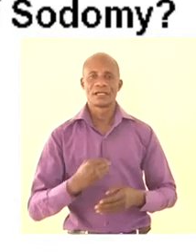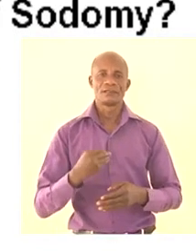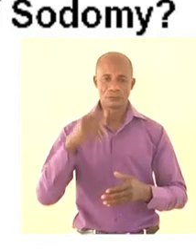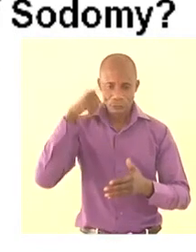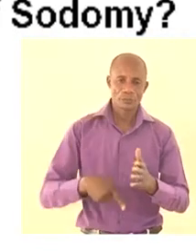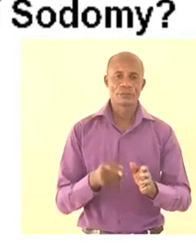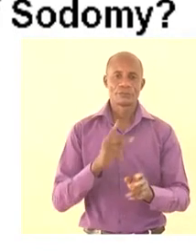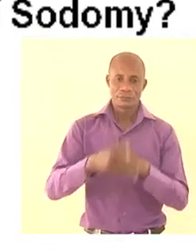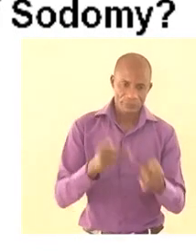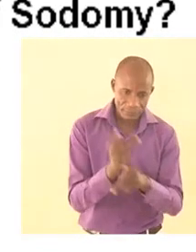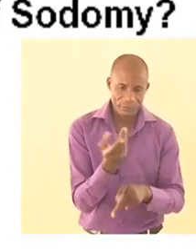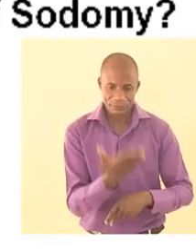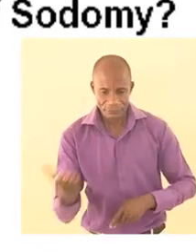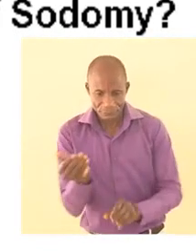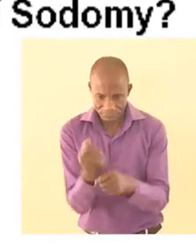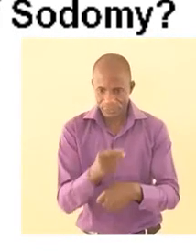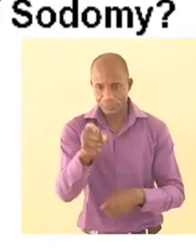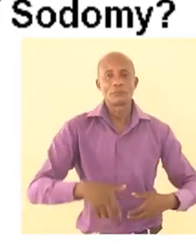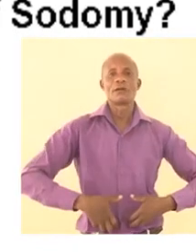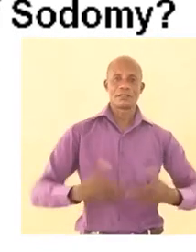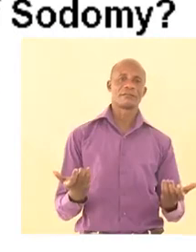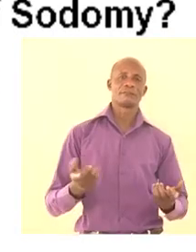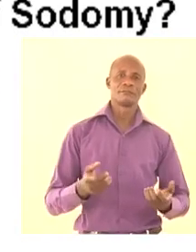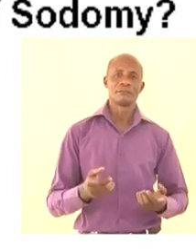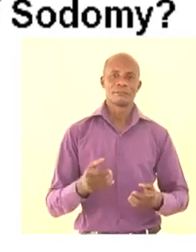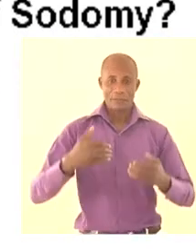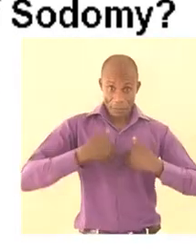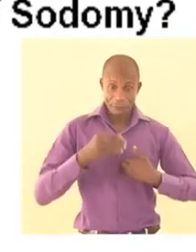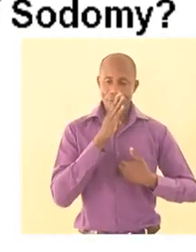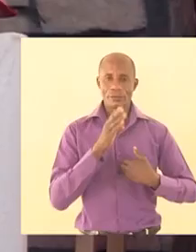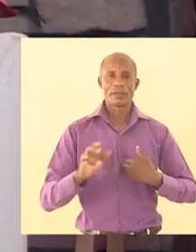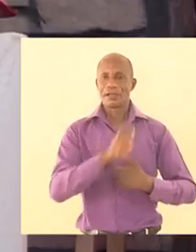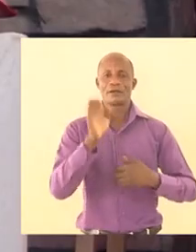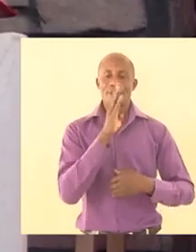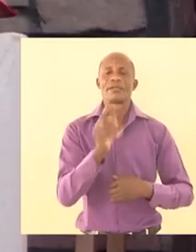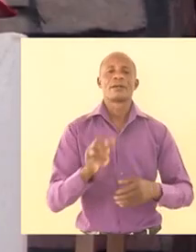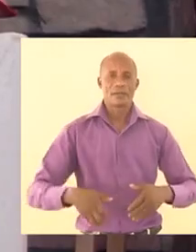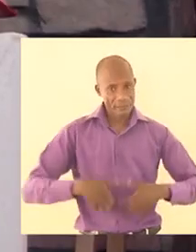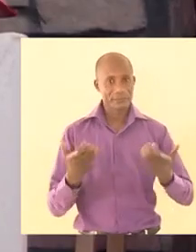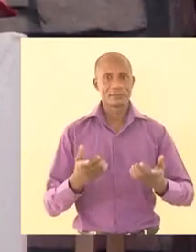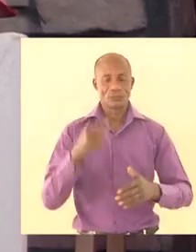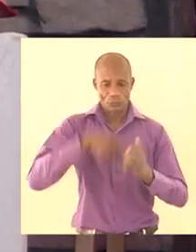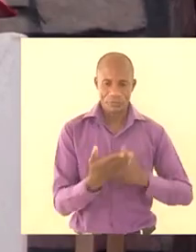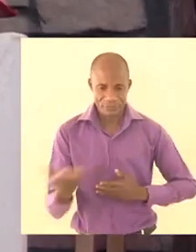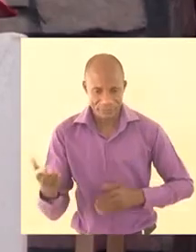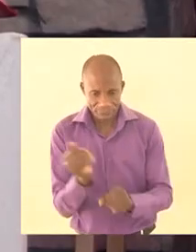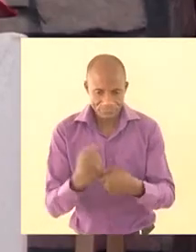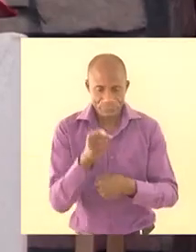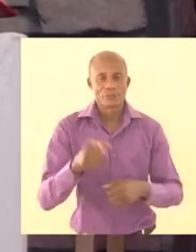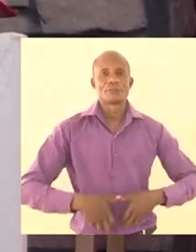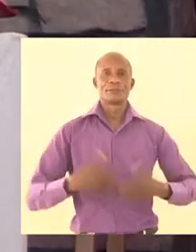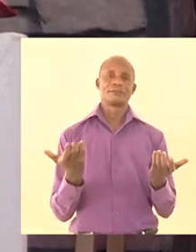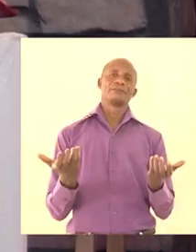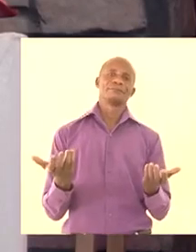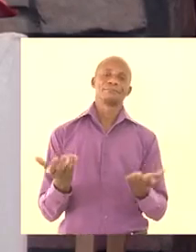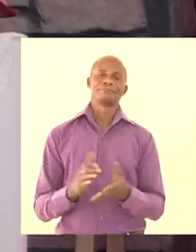And what kind of things do make you angry? Have you ever been angry? What kind of things do make you